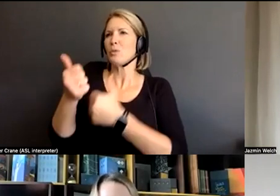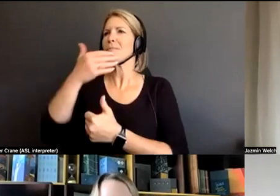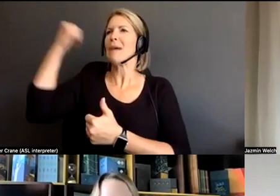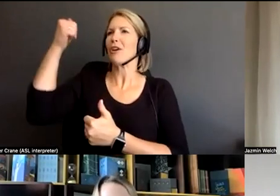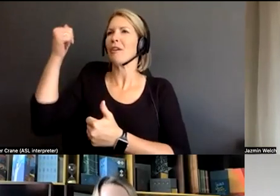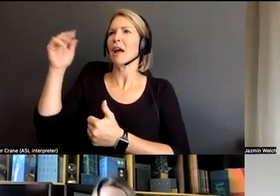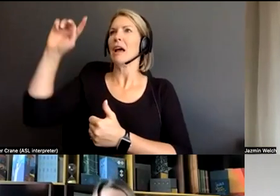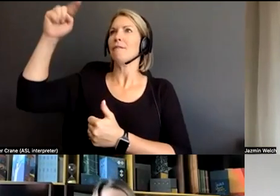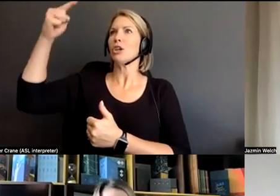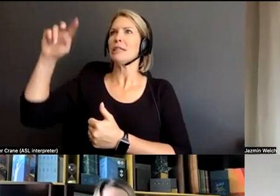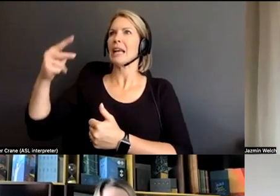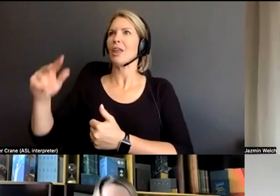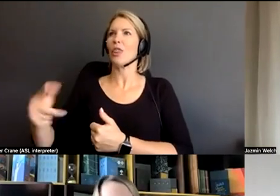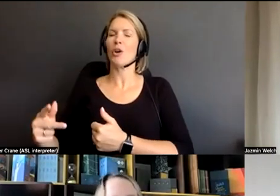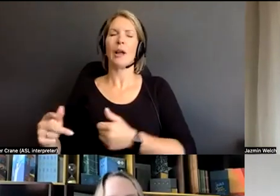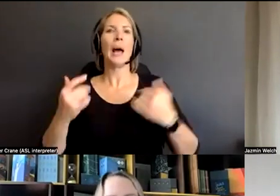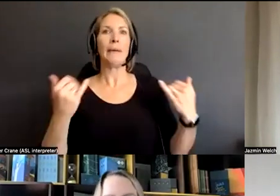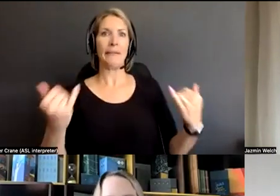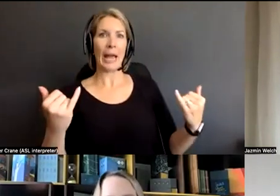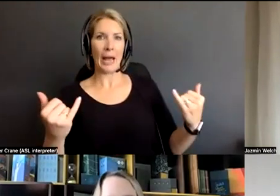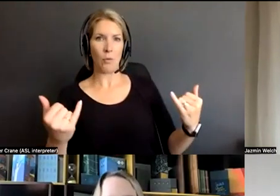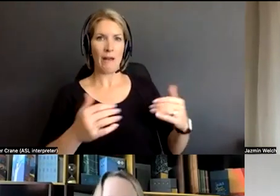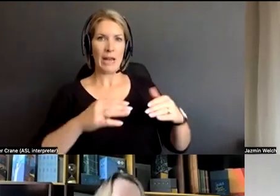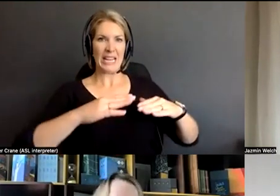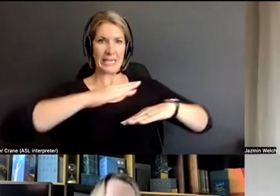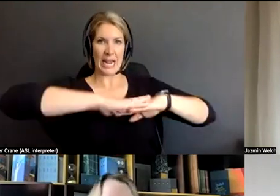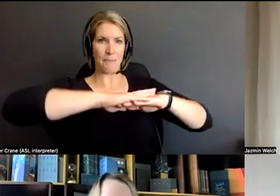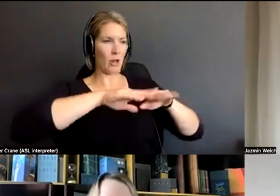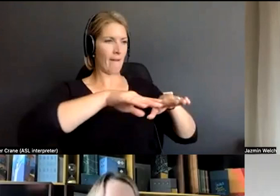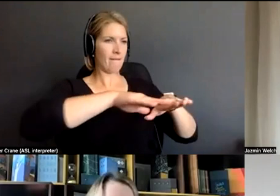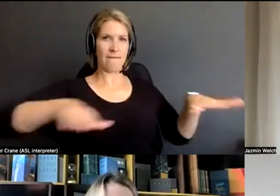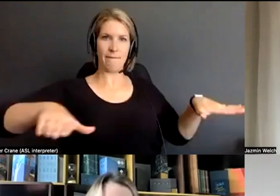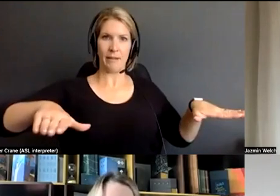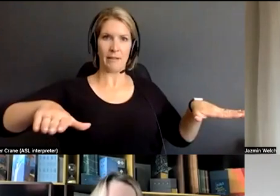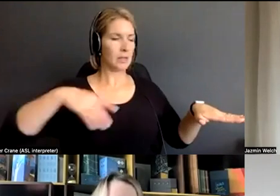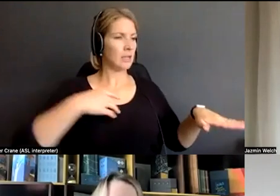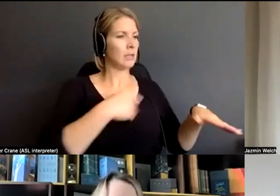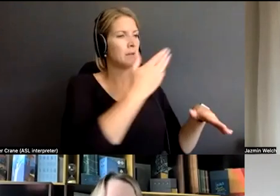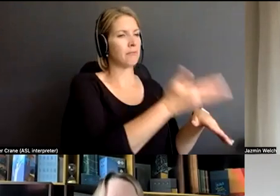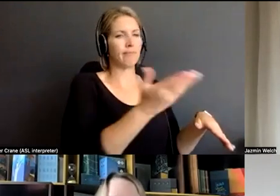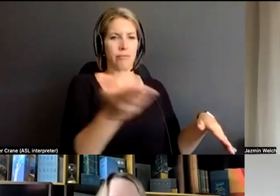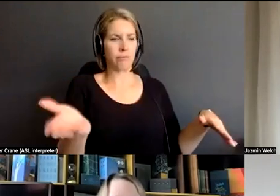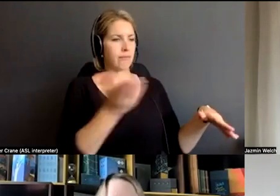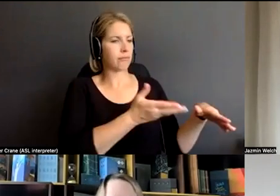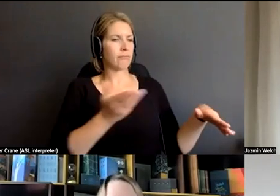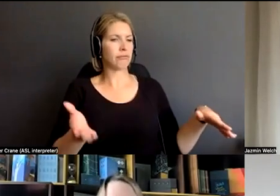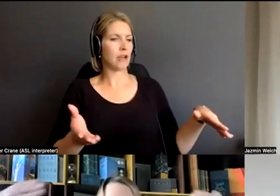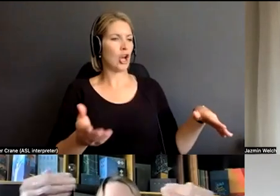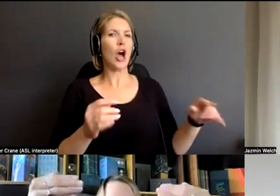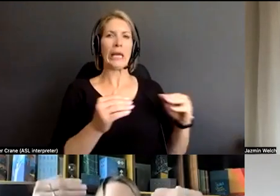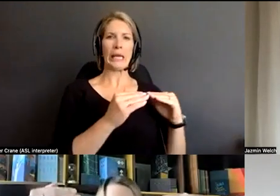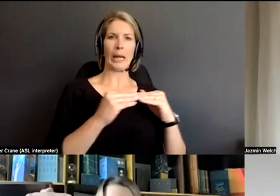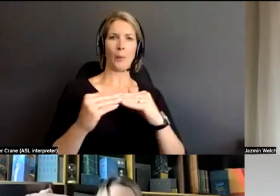stores, it's a lot of flat tables around. And then you can really ask yourself, what am I drawn to here? Because there's nothing that's being